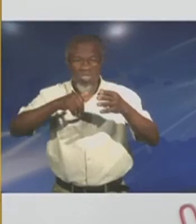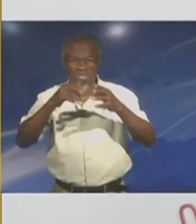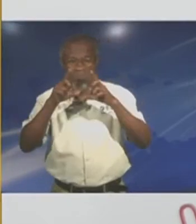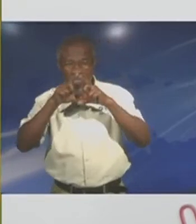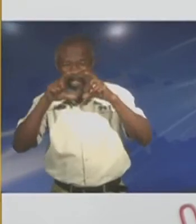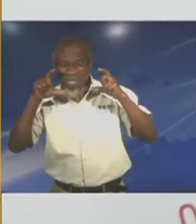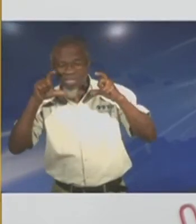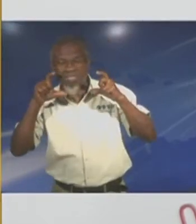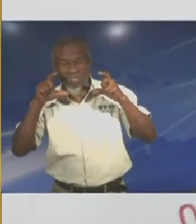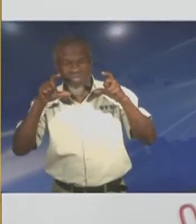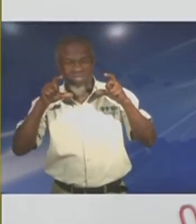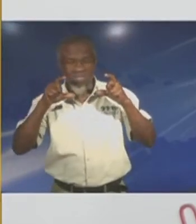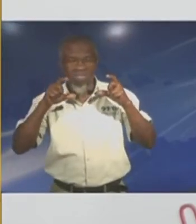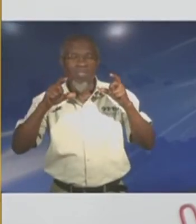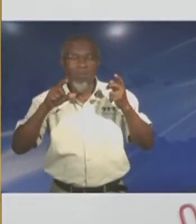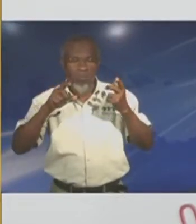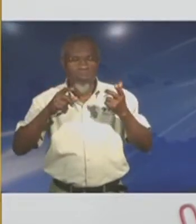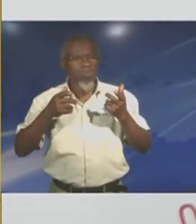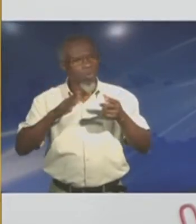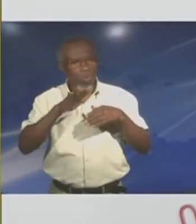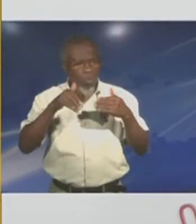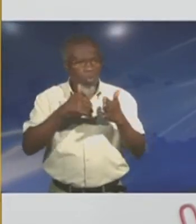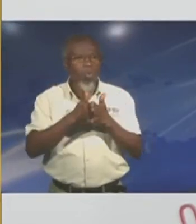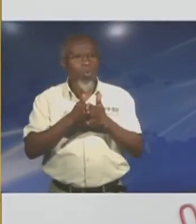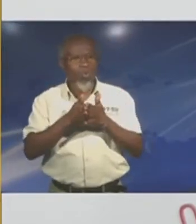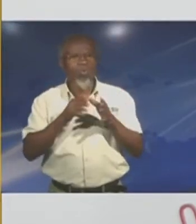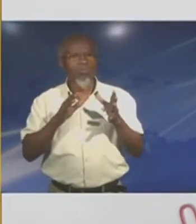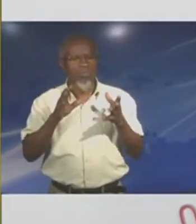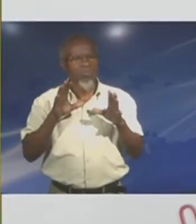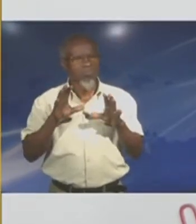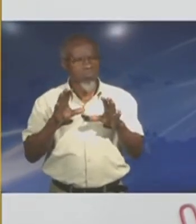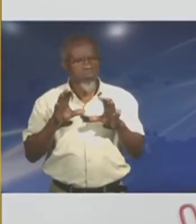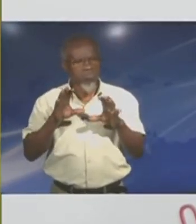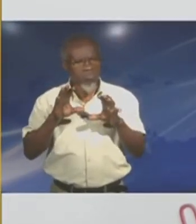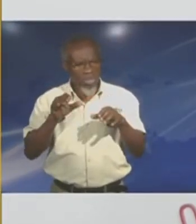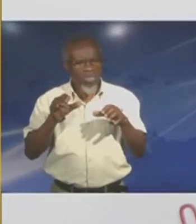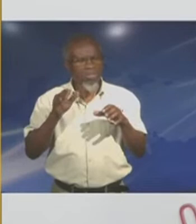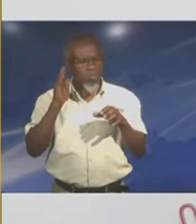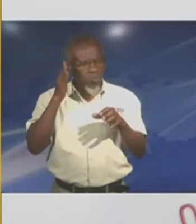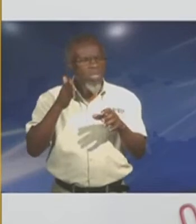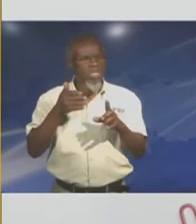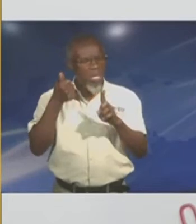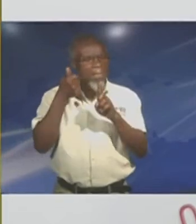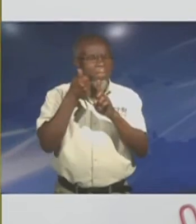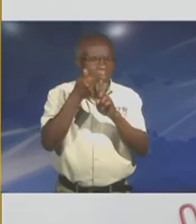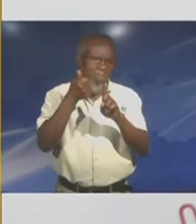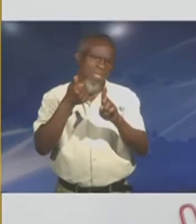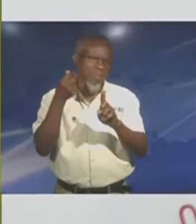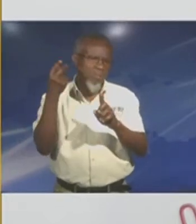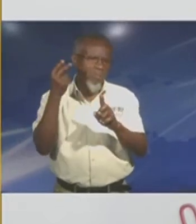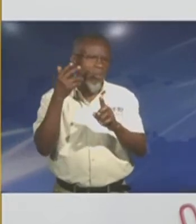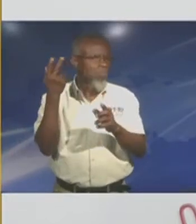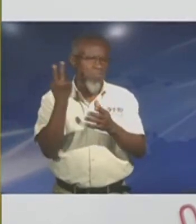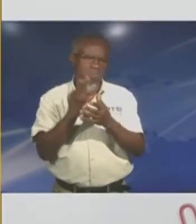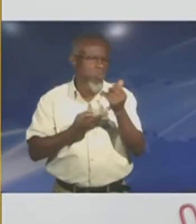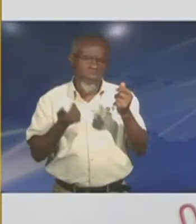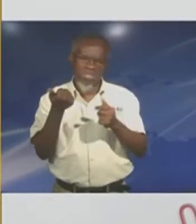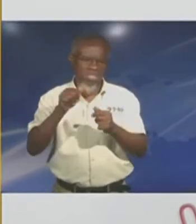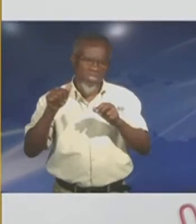mask mandate, all of those things, as I mentioned, for COVID, would have also had the same impact on the transmission of anything